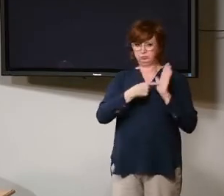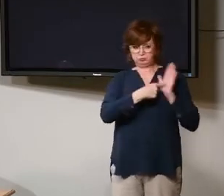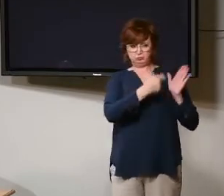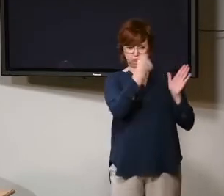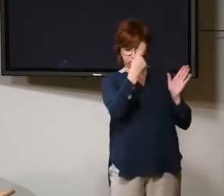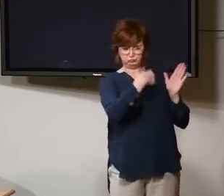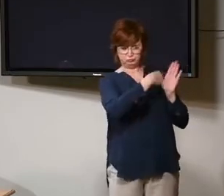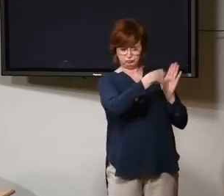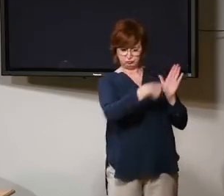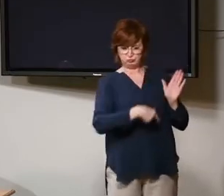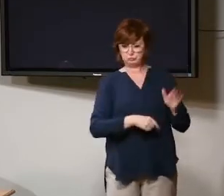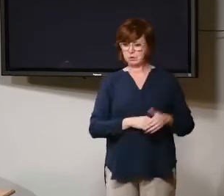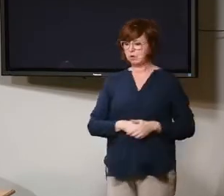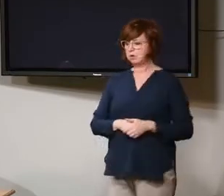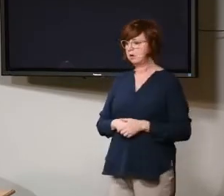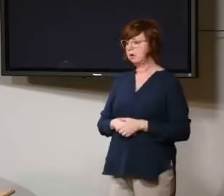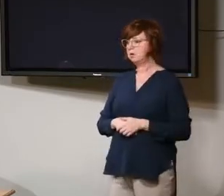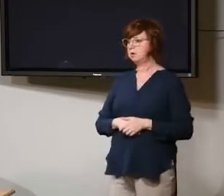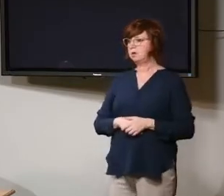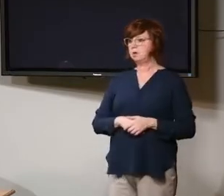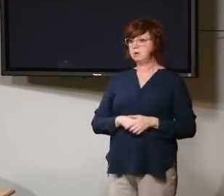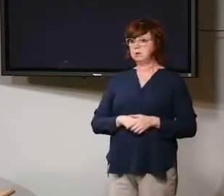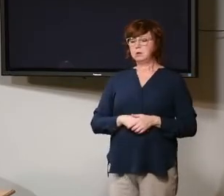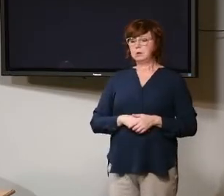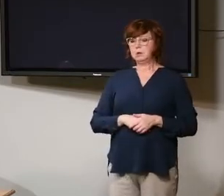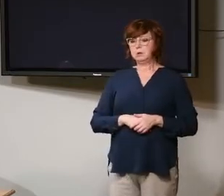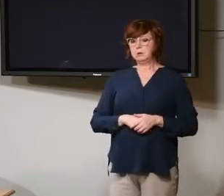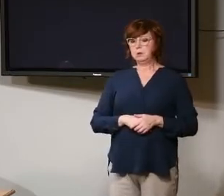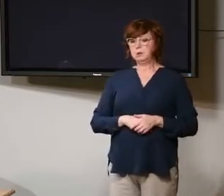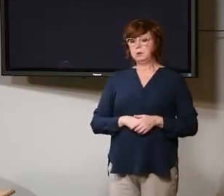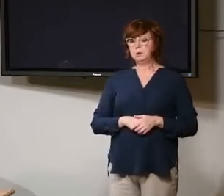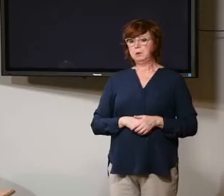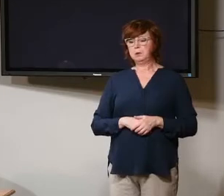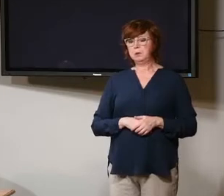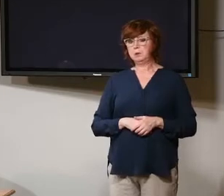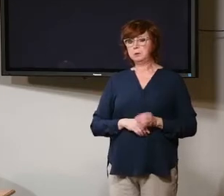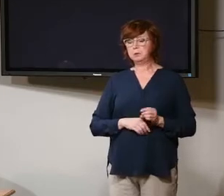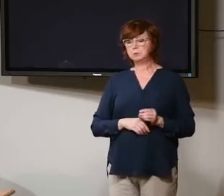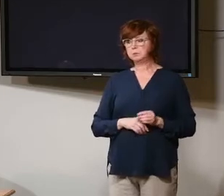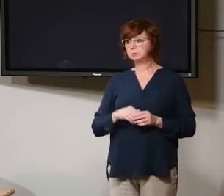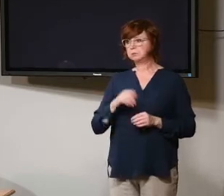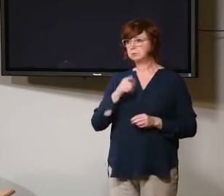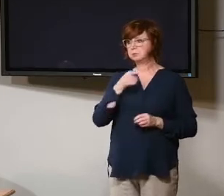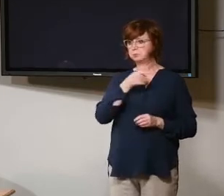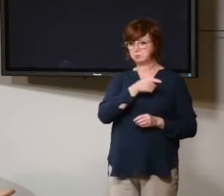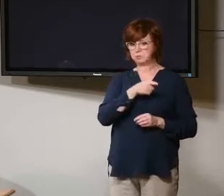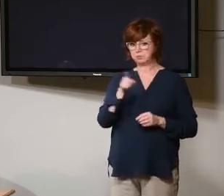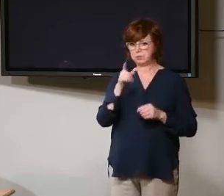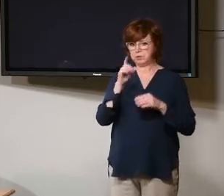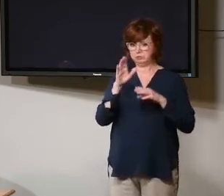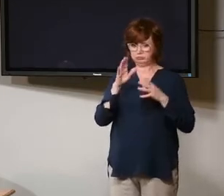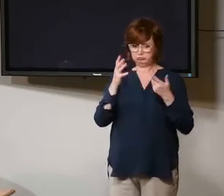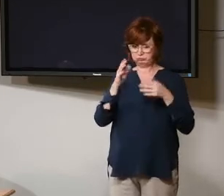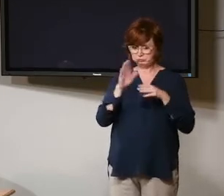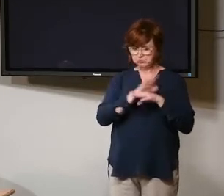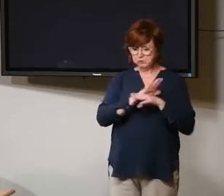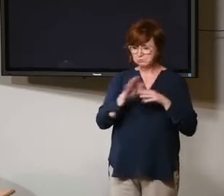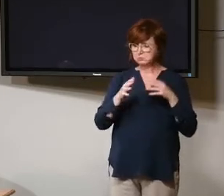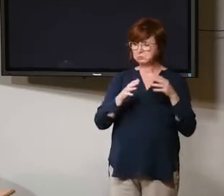allowable to operate, understanding the industries that drive the economy here in the province. And there is a balance here that we're trying